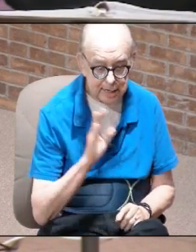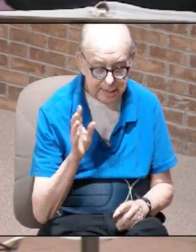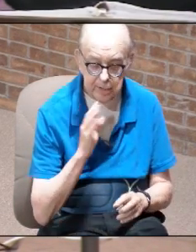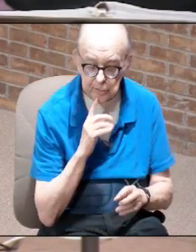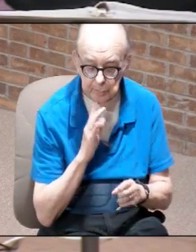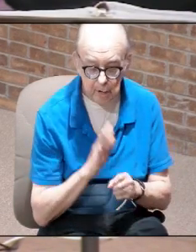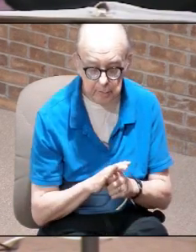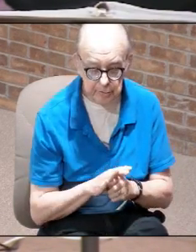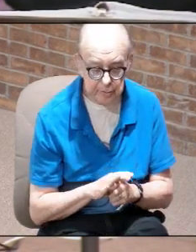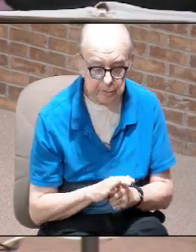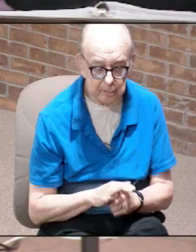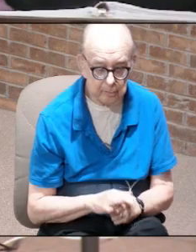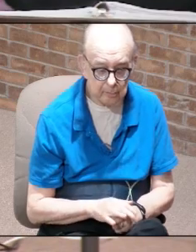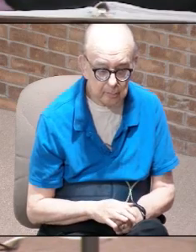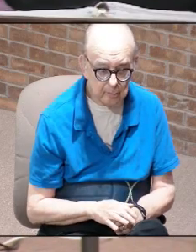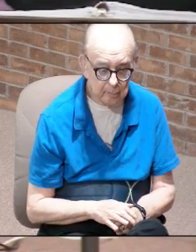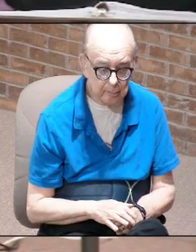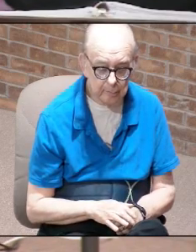promises.